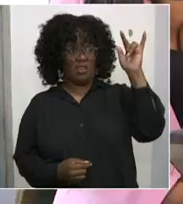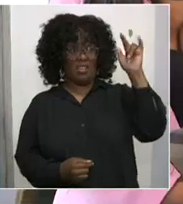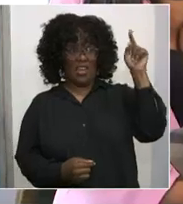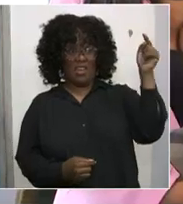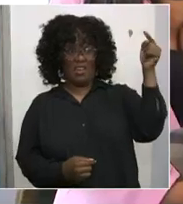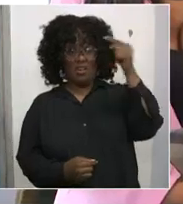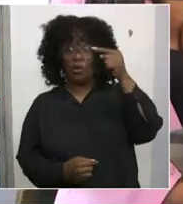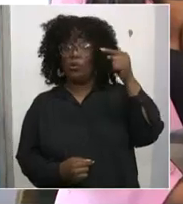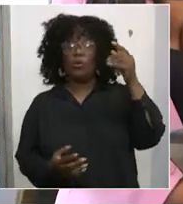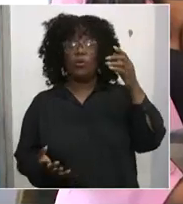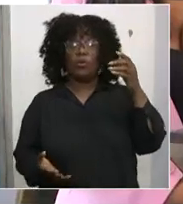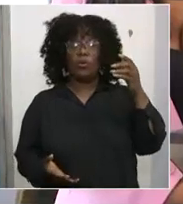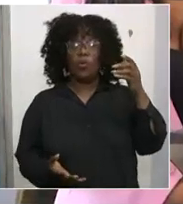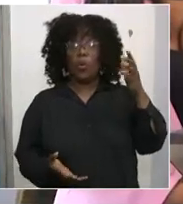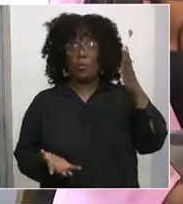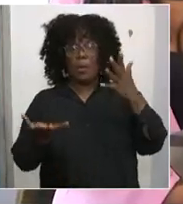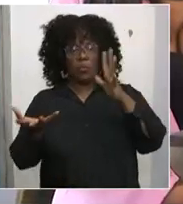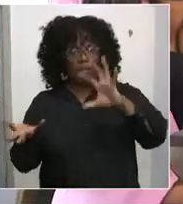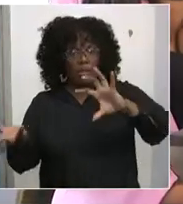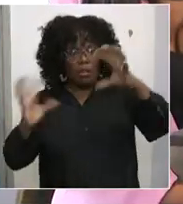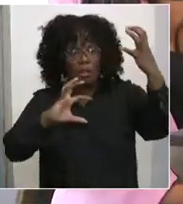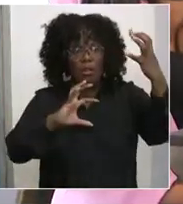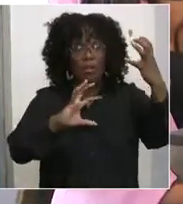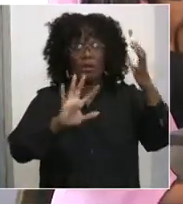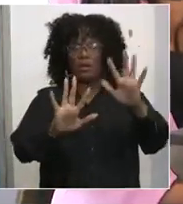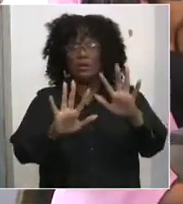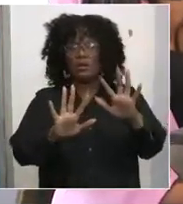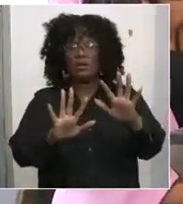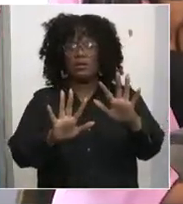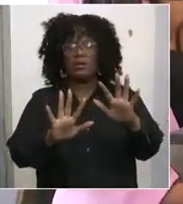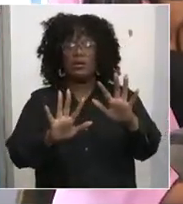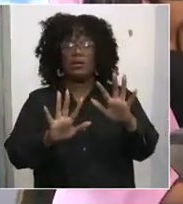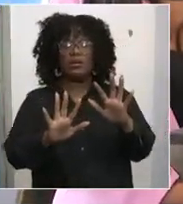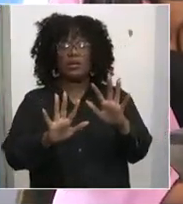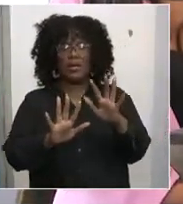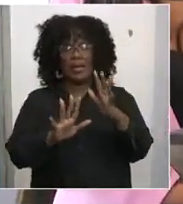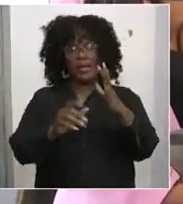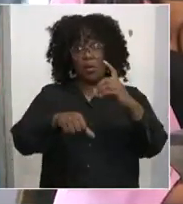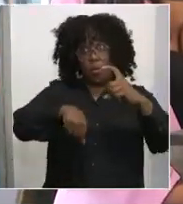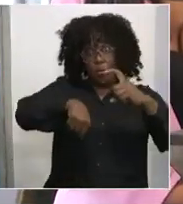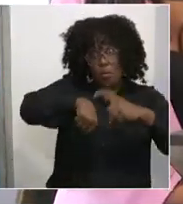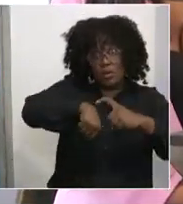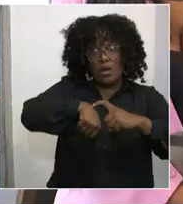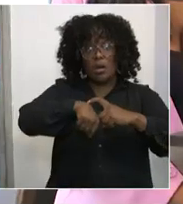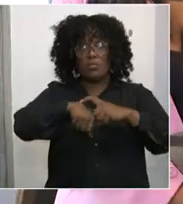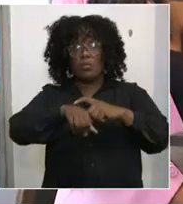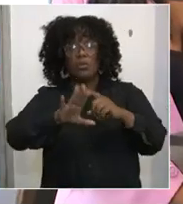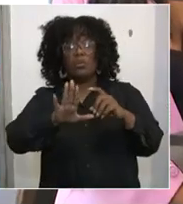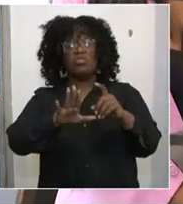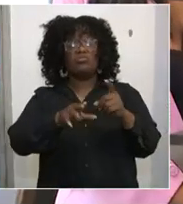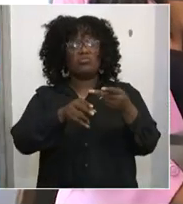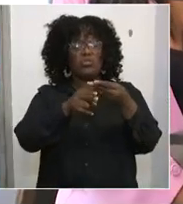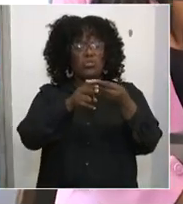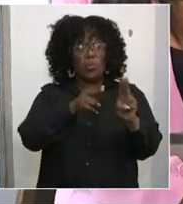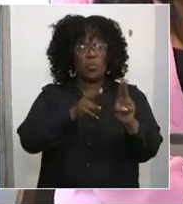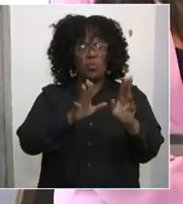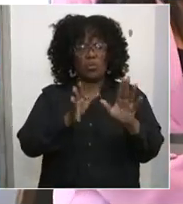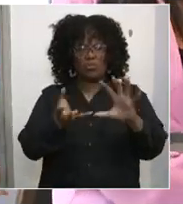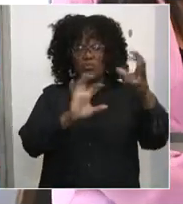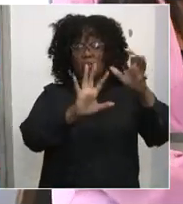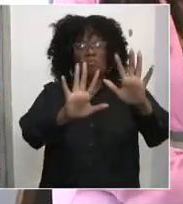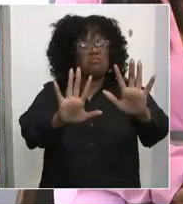don't know when that is, but that could affect, for short periods of time, air travel.